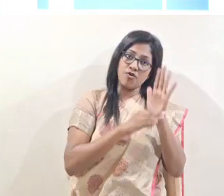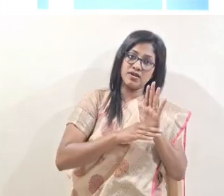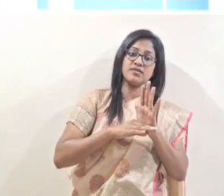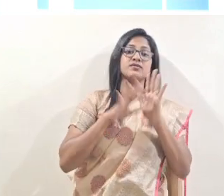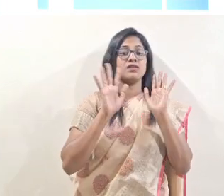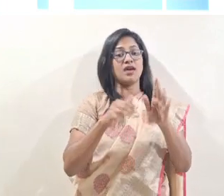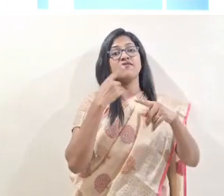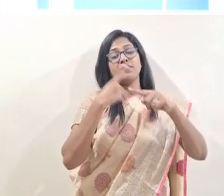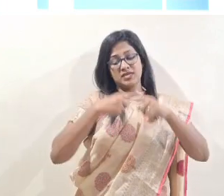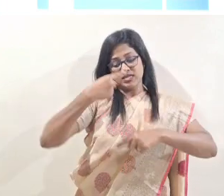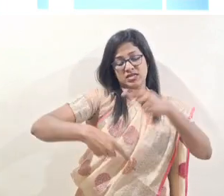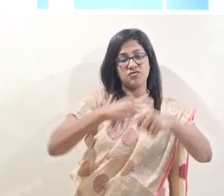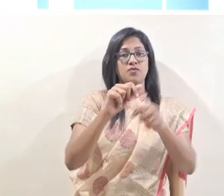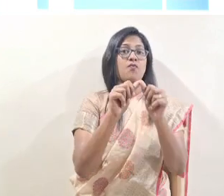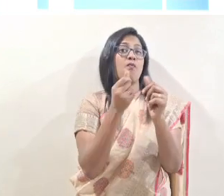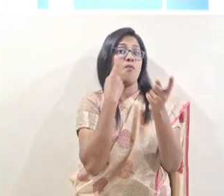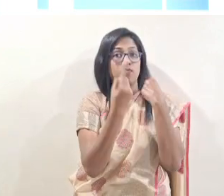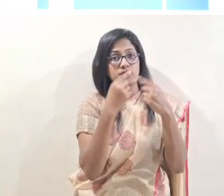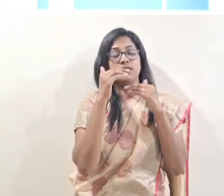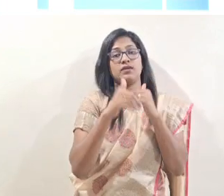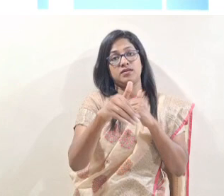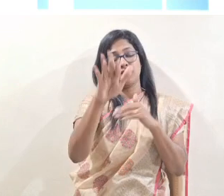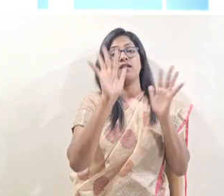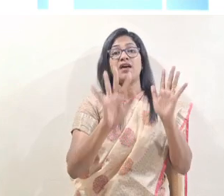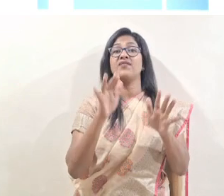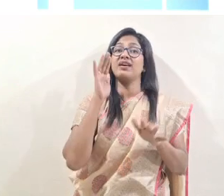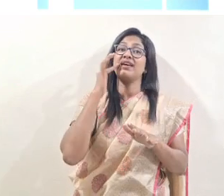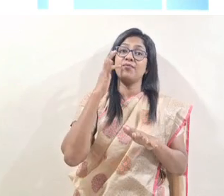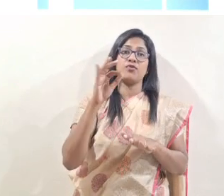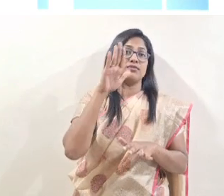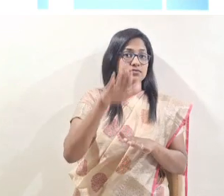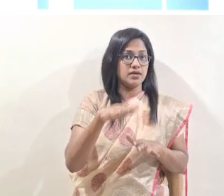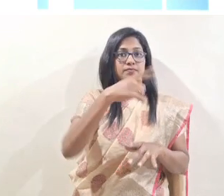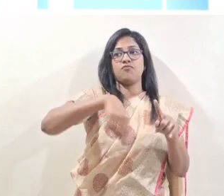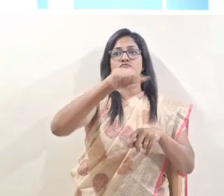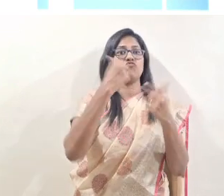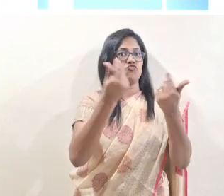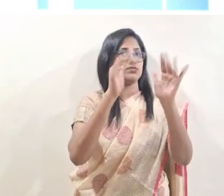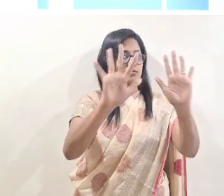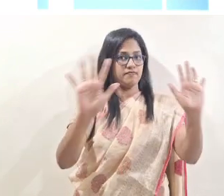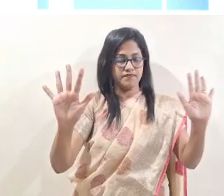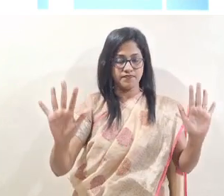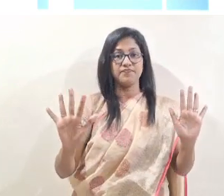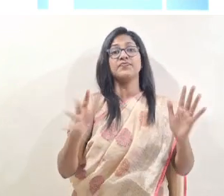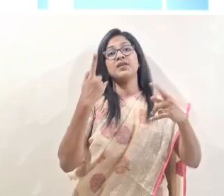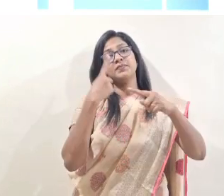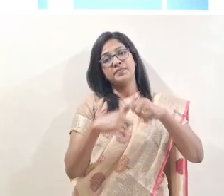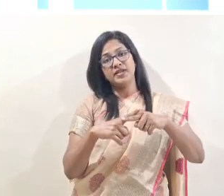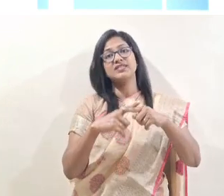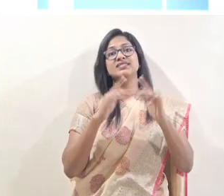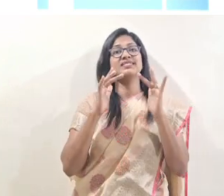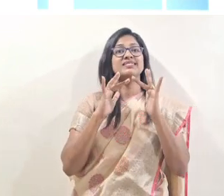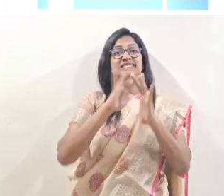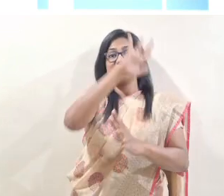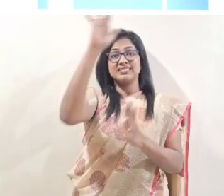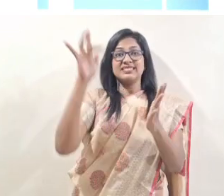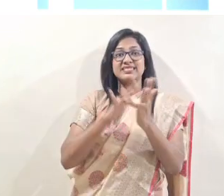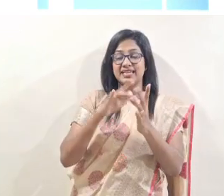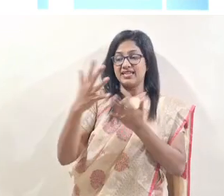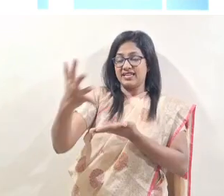regular auditing. This is also a very important step which people are already doing. And we are also having a centralized